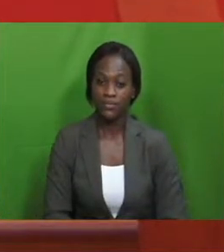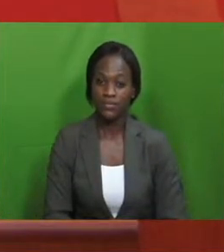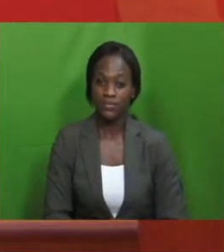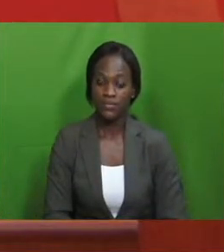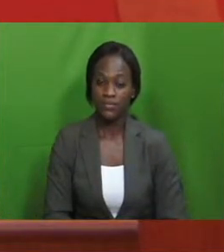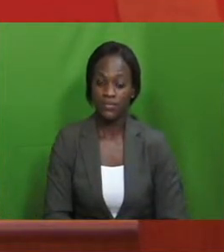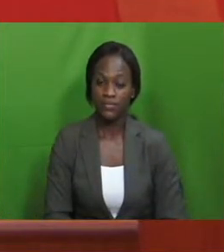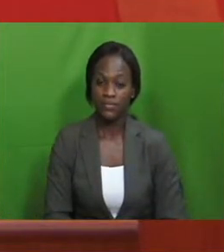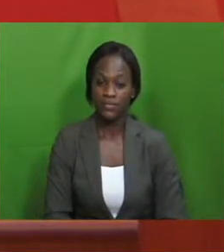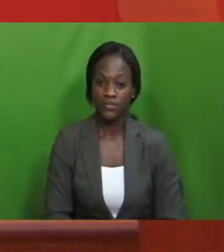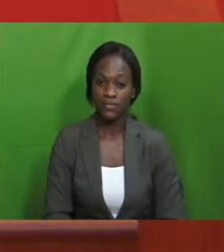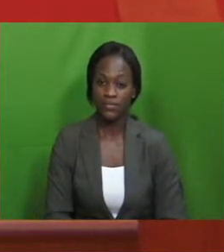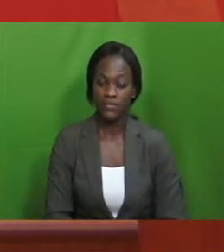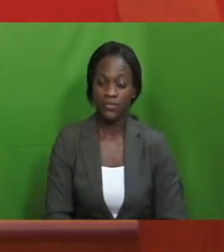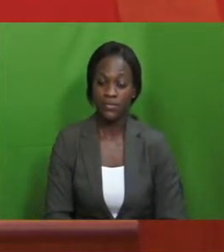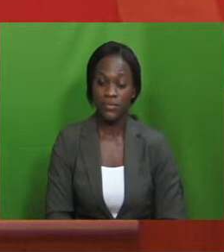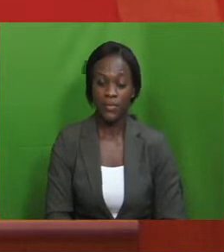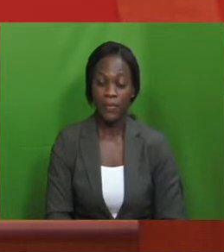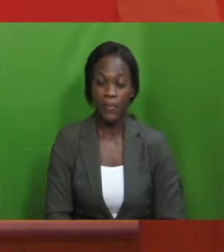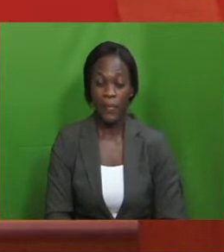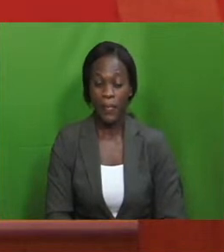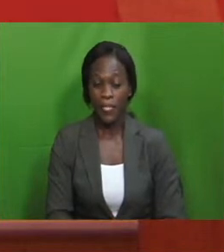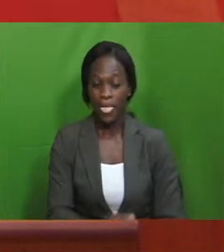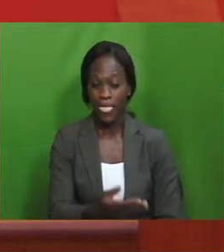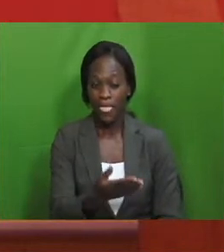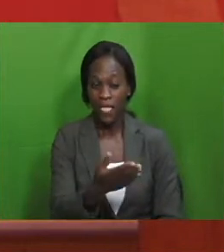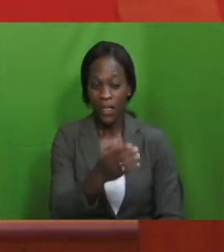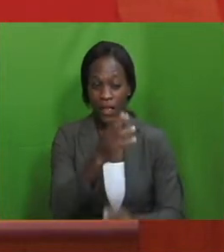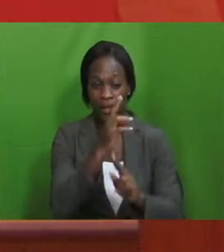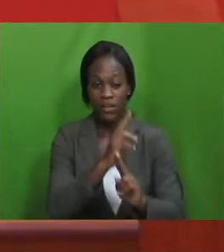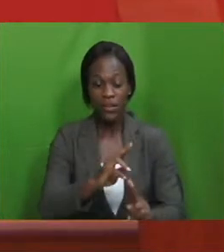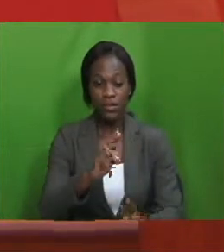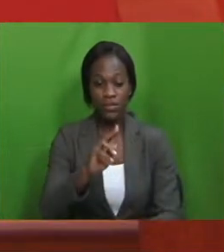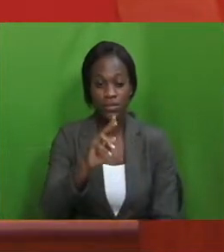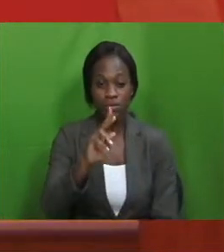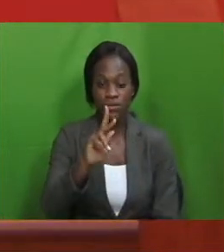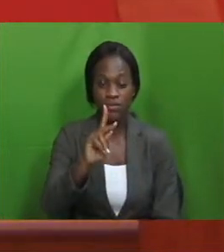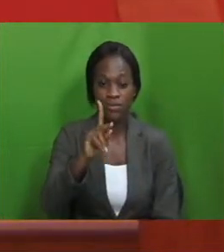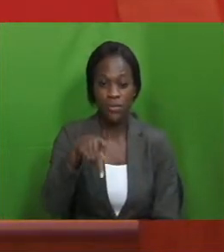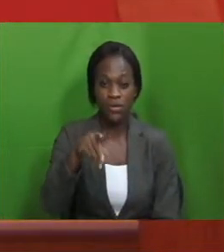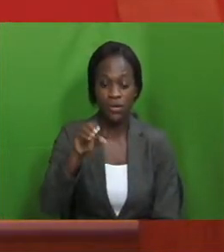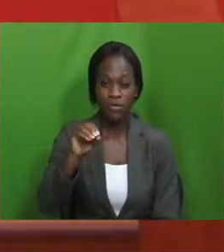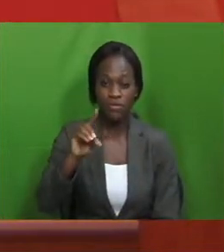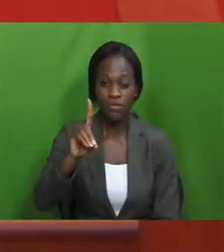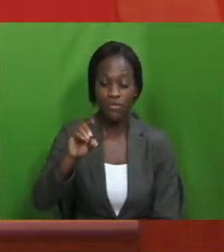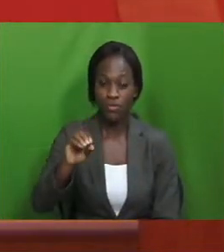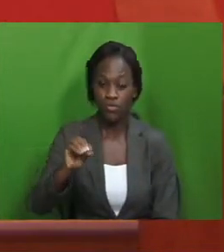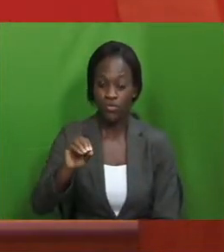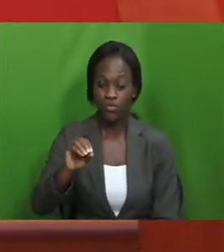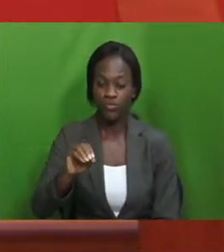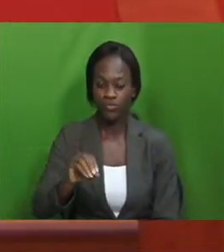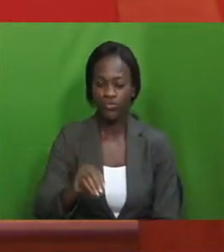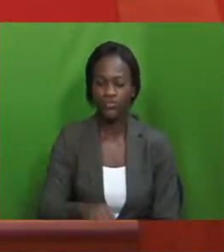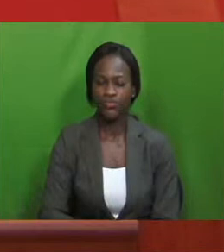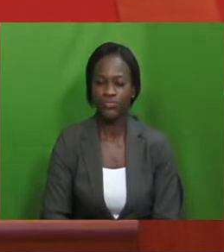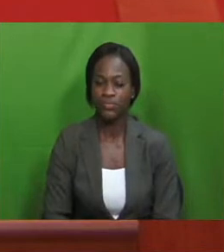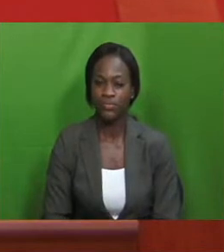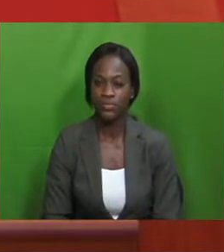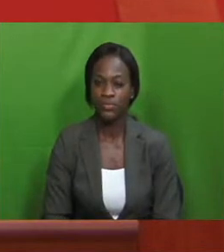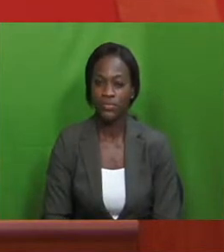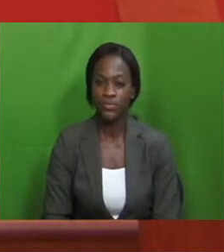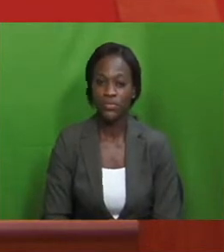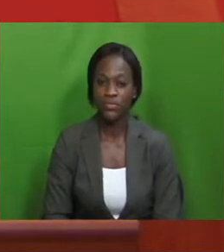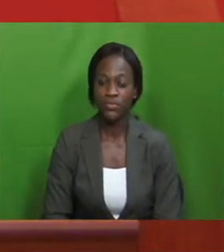Yes, please. Honorable Odo. Right, Honorable Speaker, I think the